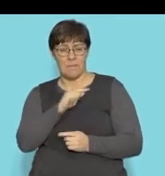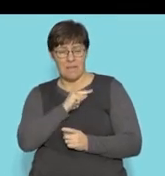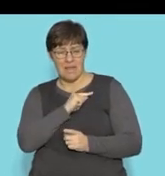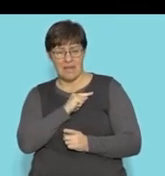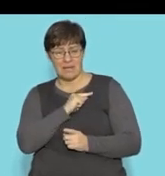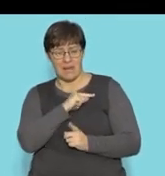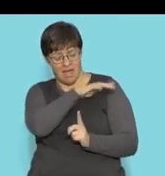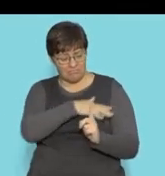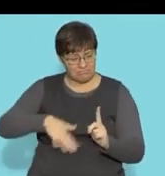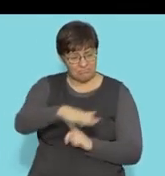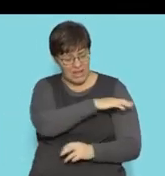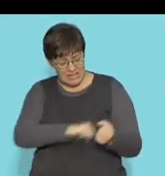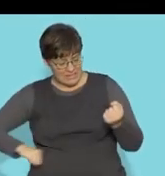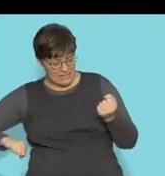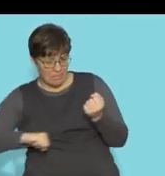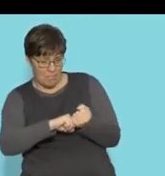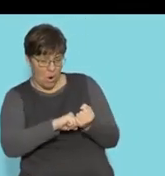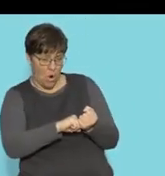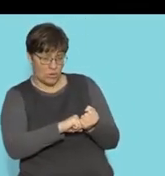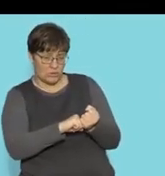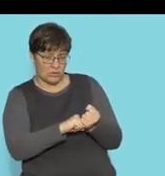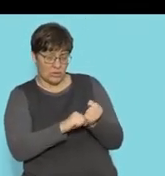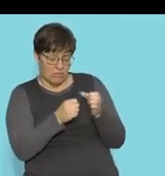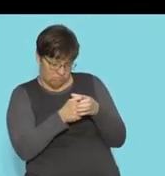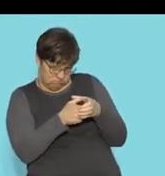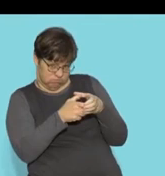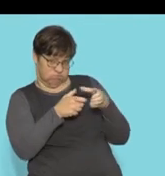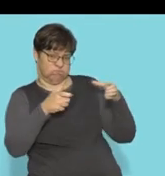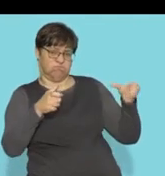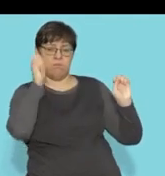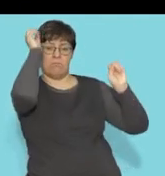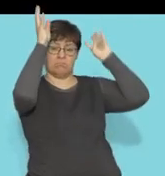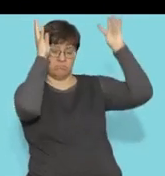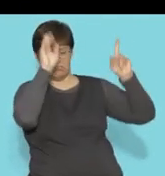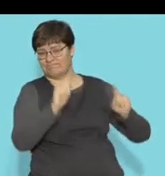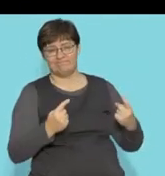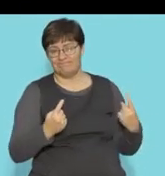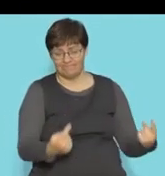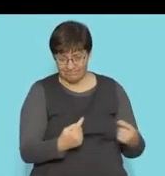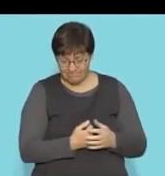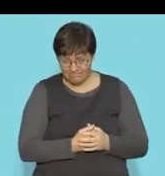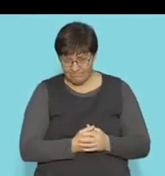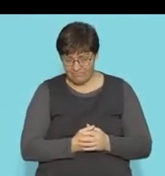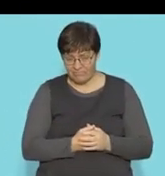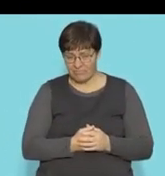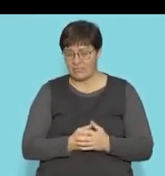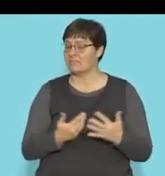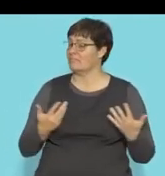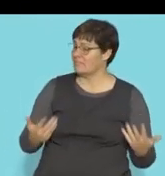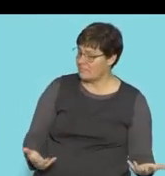longer support this incredibly large population of reindeer, and